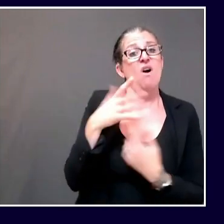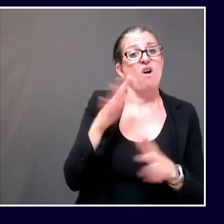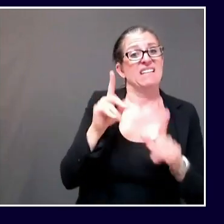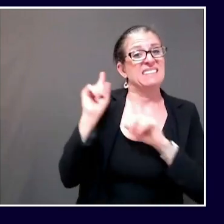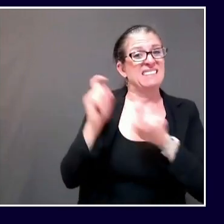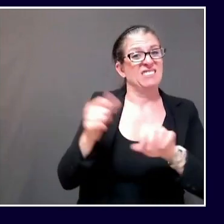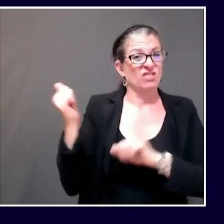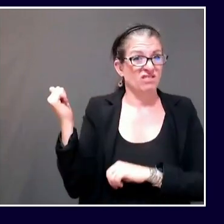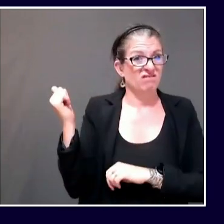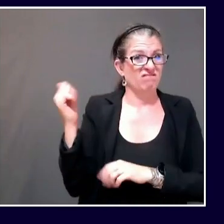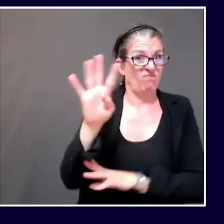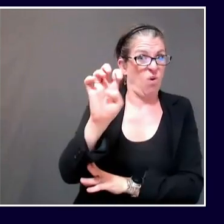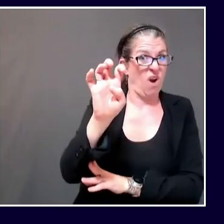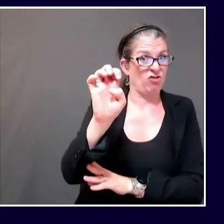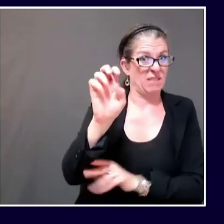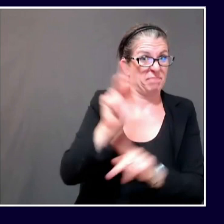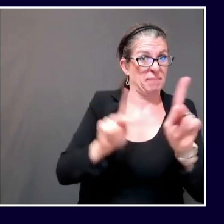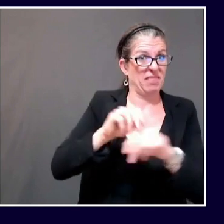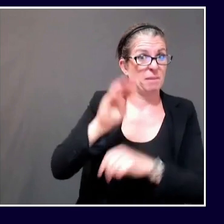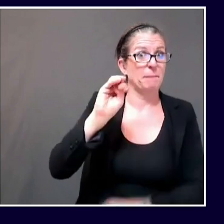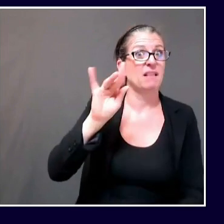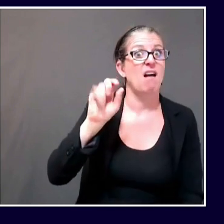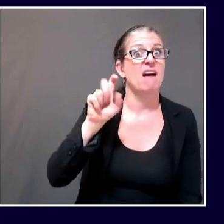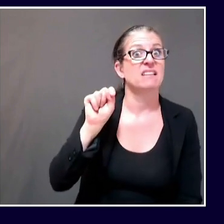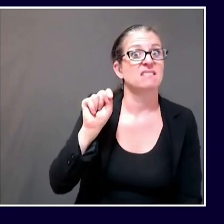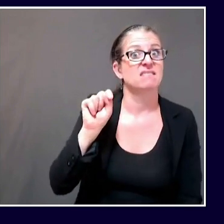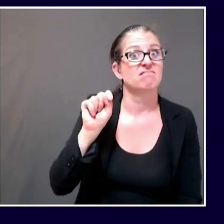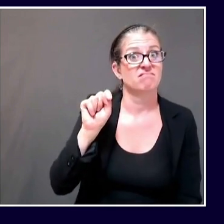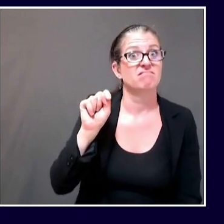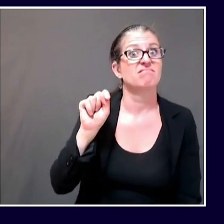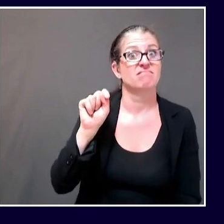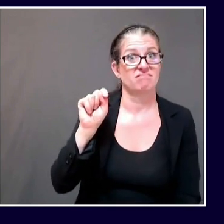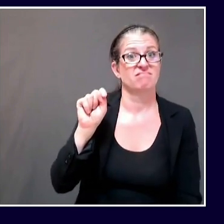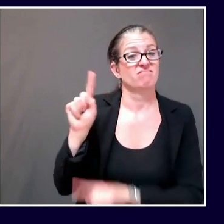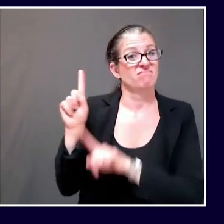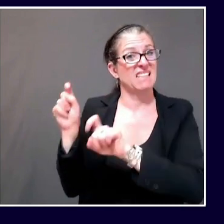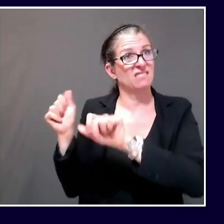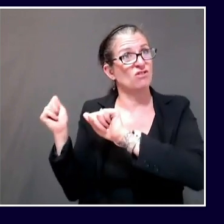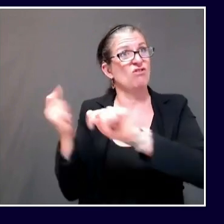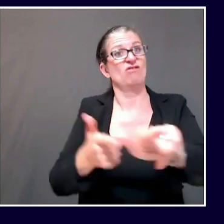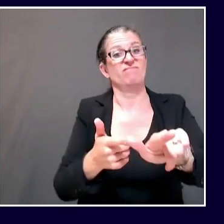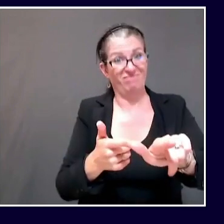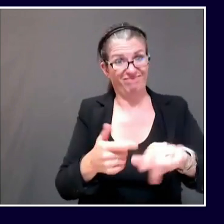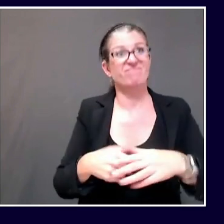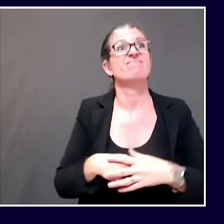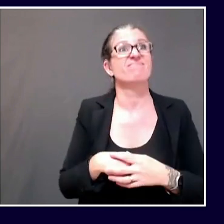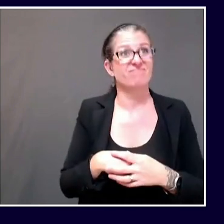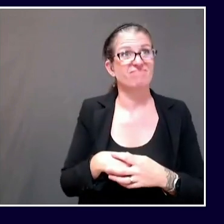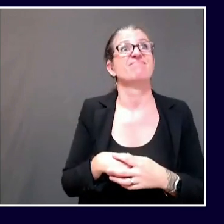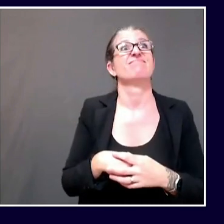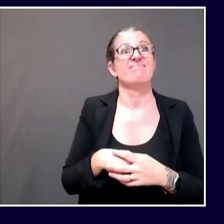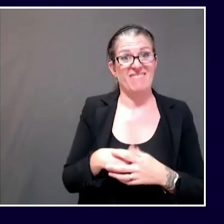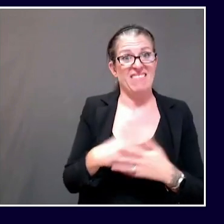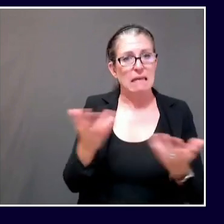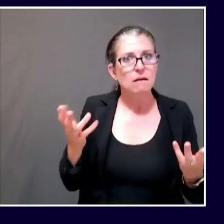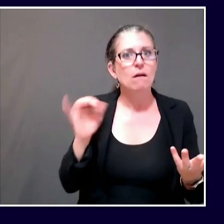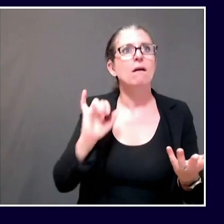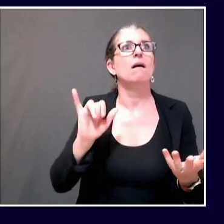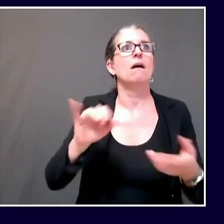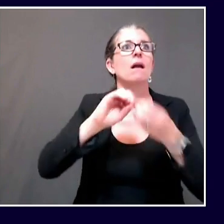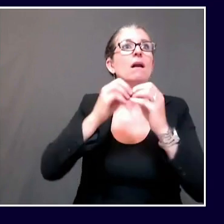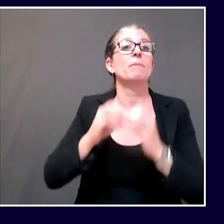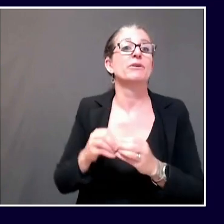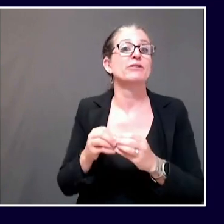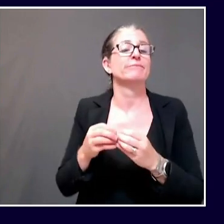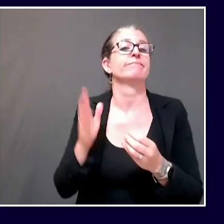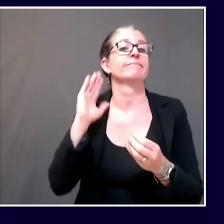positive signs on the horizon, but when you start with such a high number of cases, there's the potential for exponential growth, which is the principal concern right